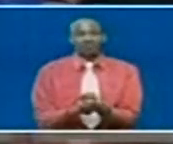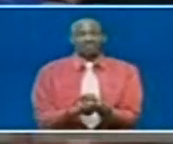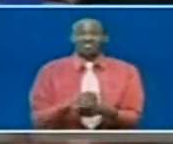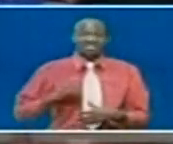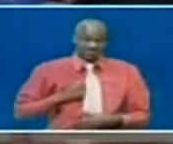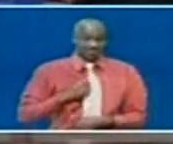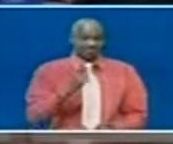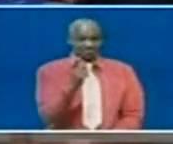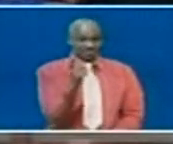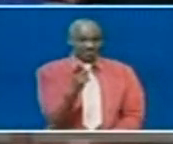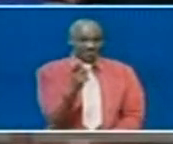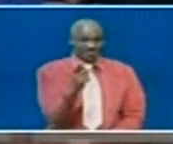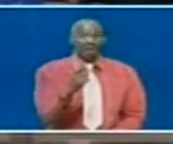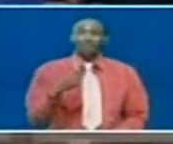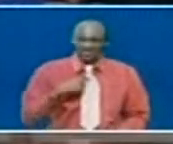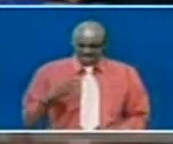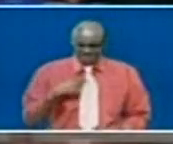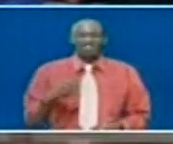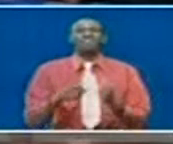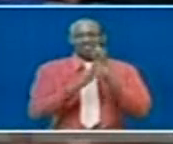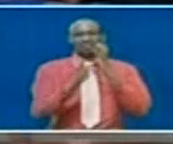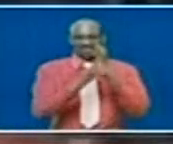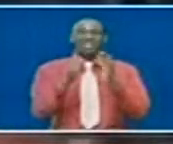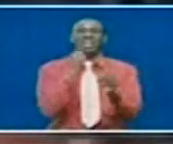Jeff, I'm a veteran labor leader